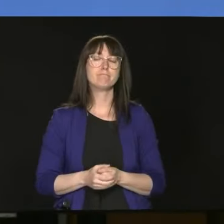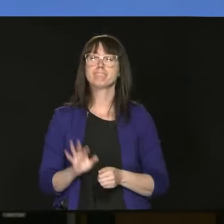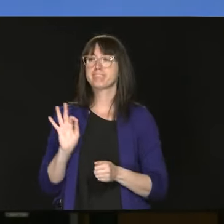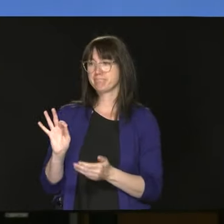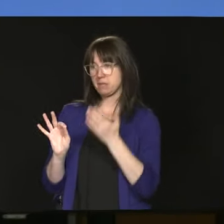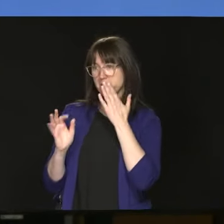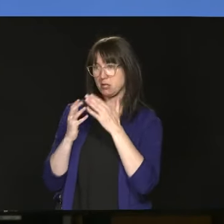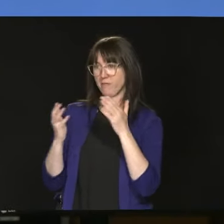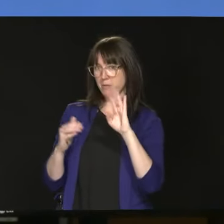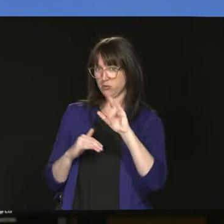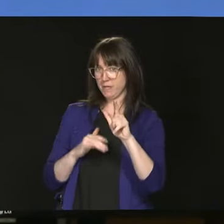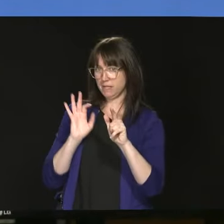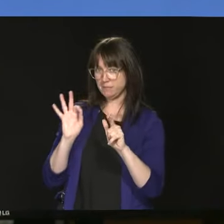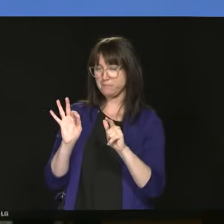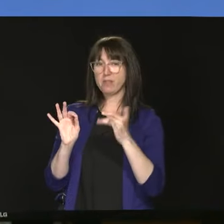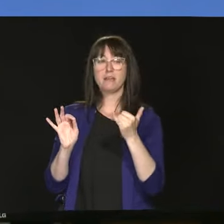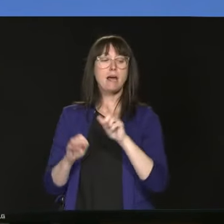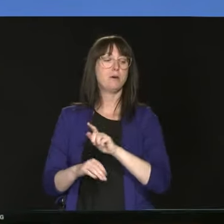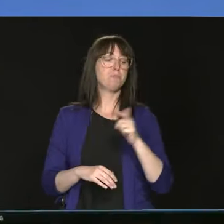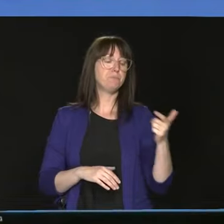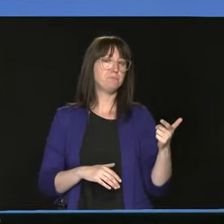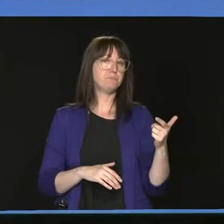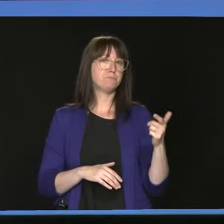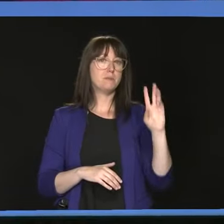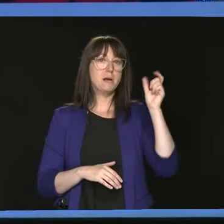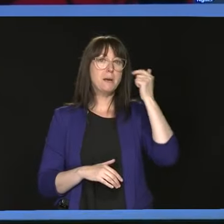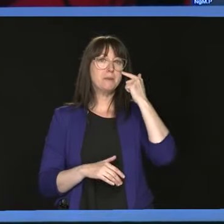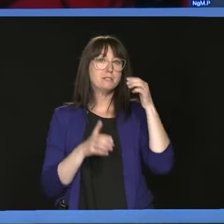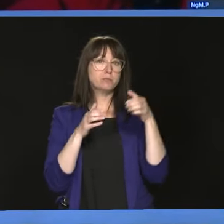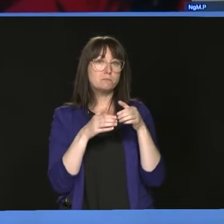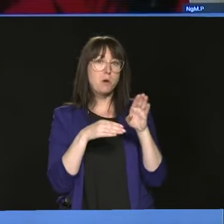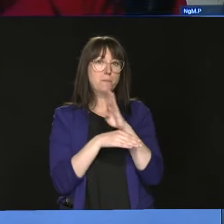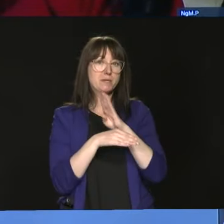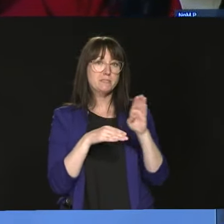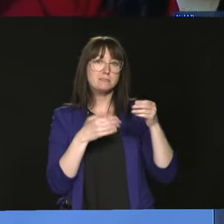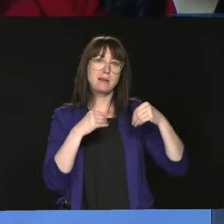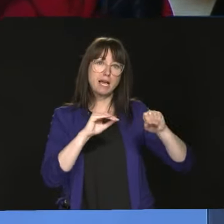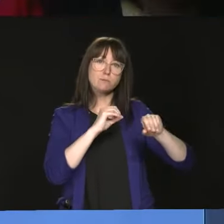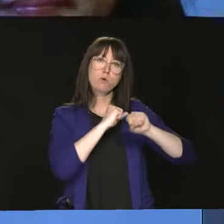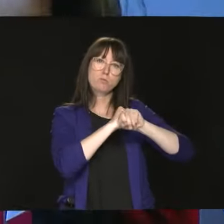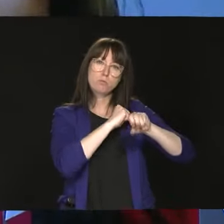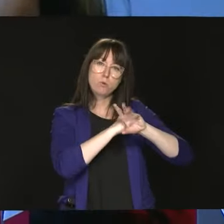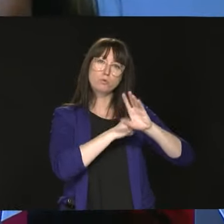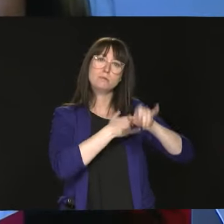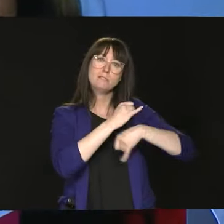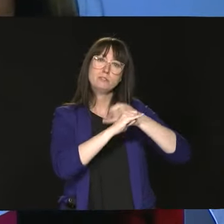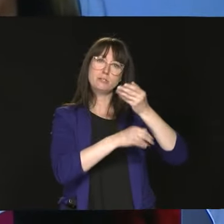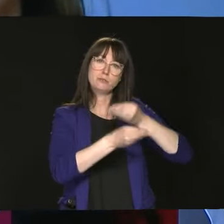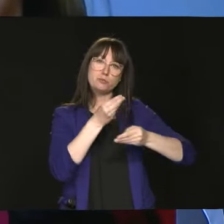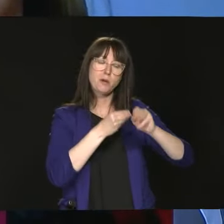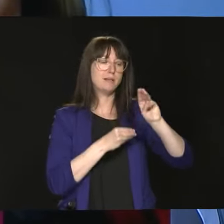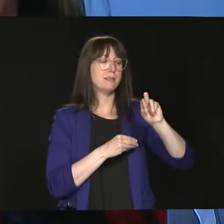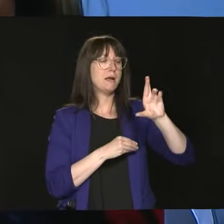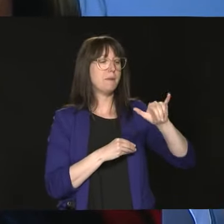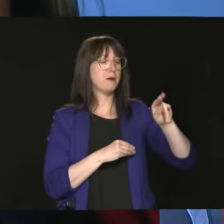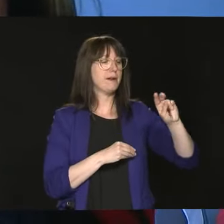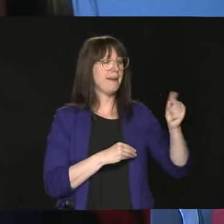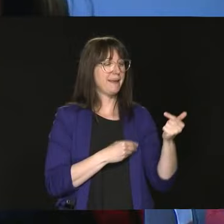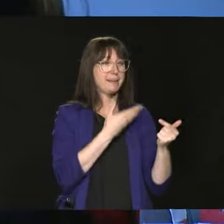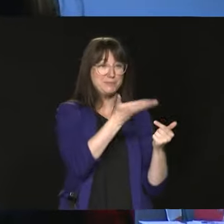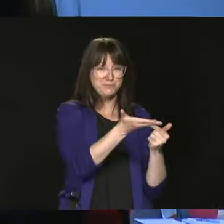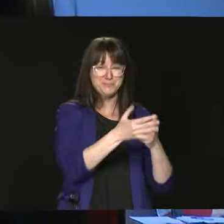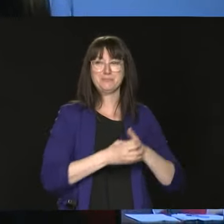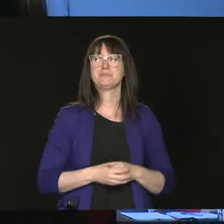Now we will hear from our Minister of Small Business, Export Promotion and International Trade, Mary Ng. Mary, please. Thank you so